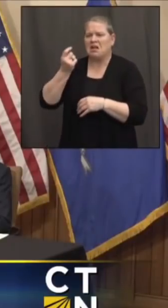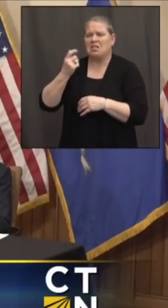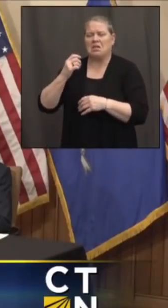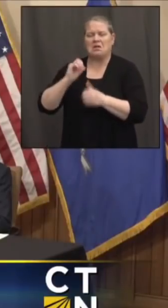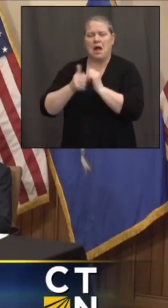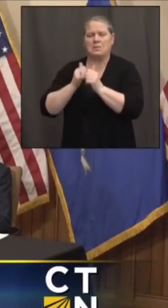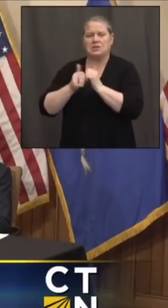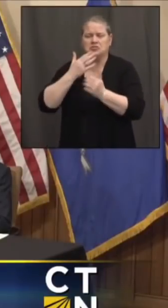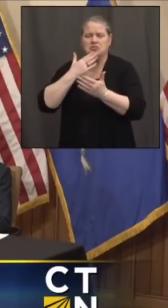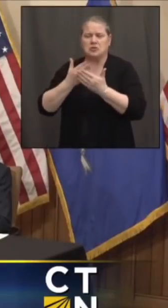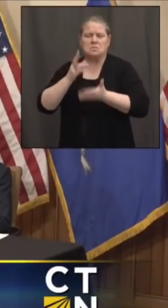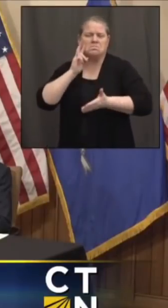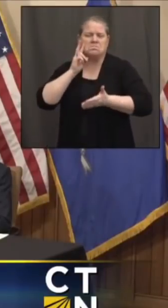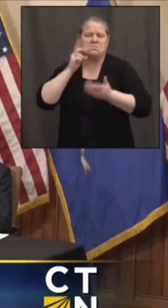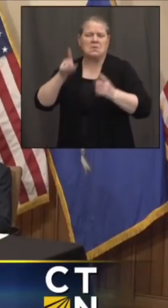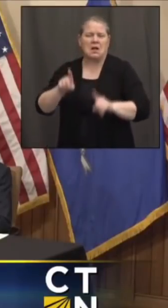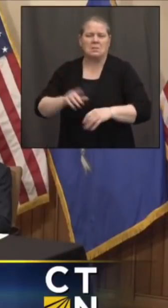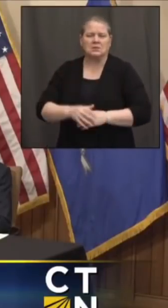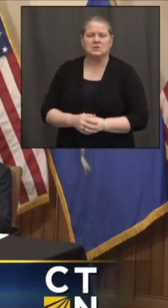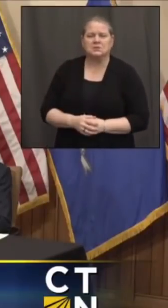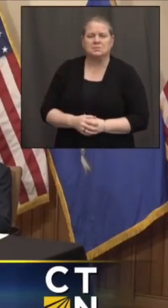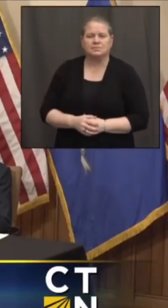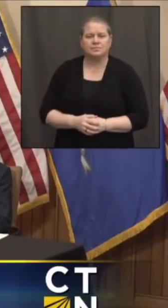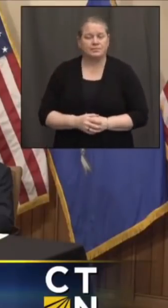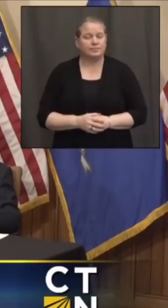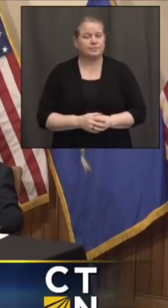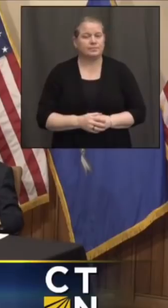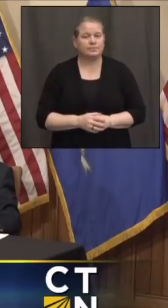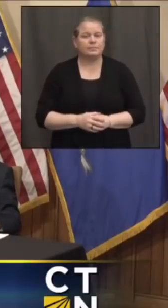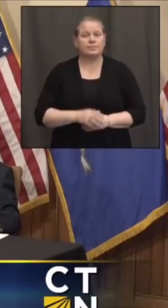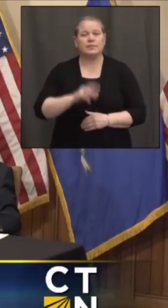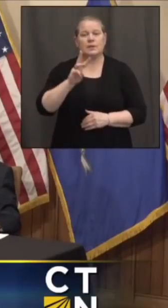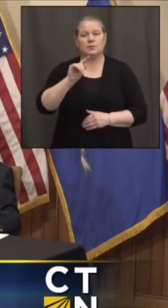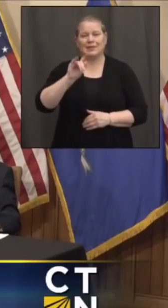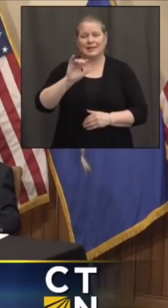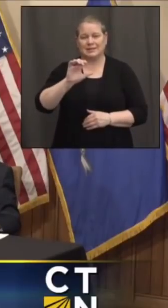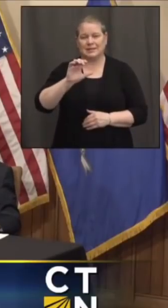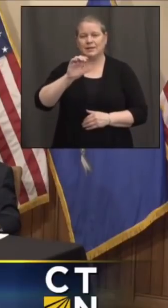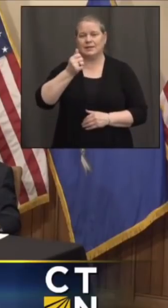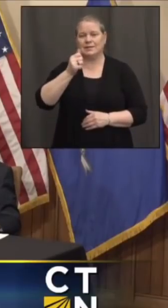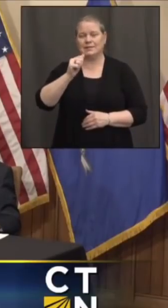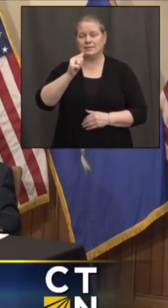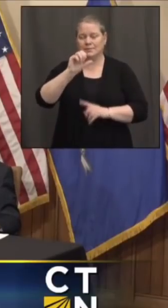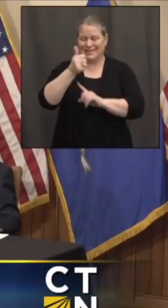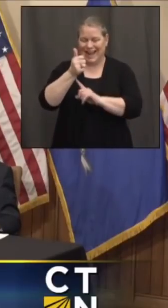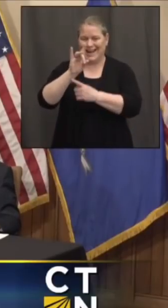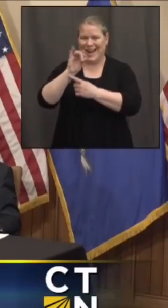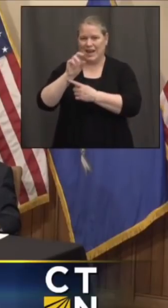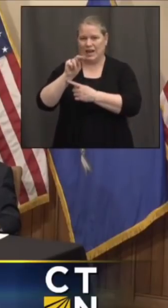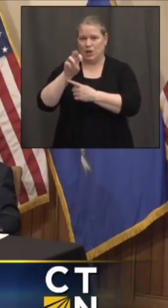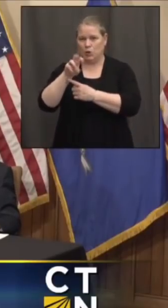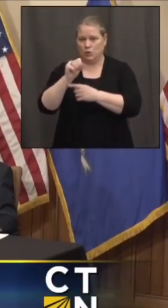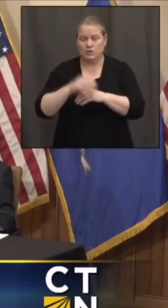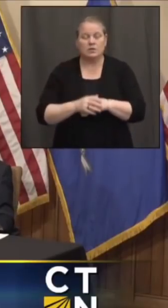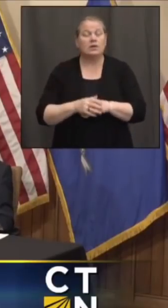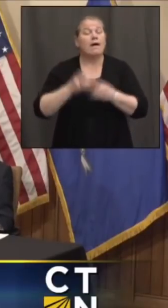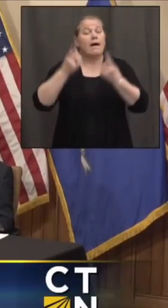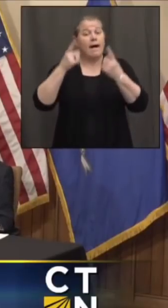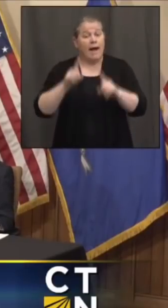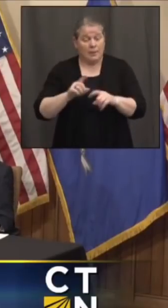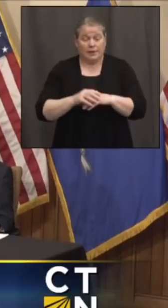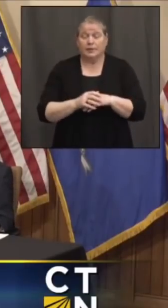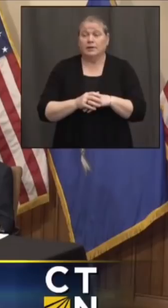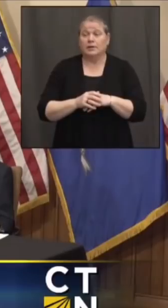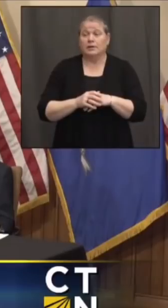Hi, Dr. Gifford. A question the governor was asked a few minutes ago. Wanted to ask your opinion. Teachers' unions are very insistent on